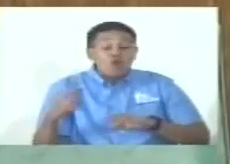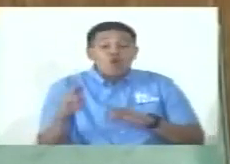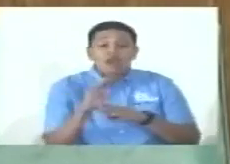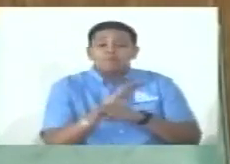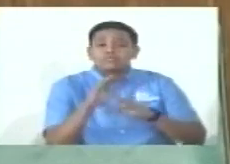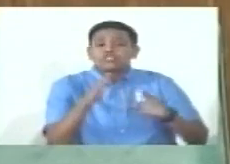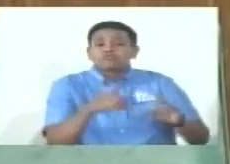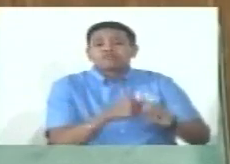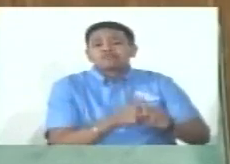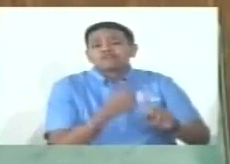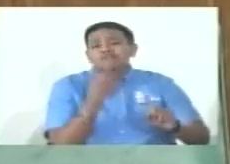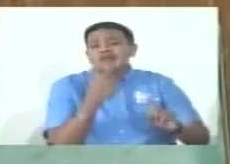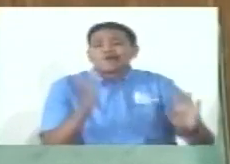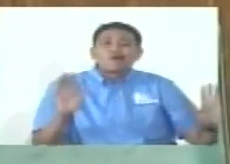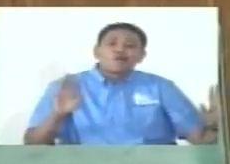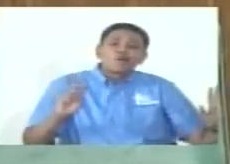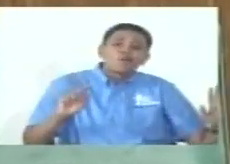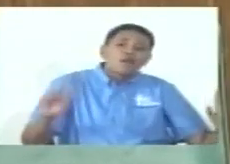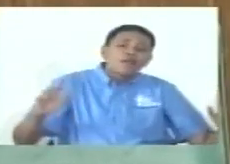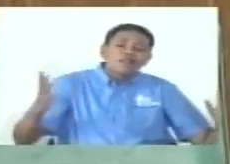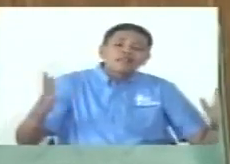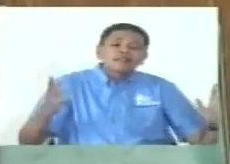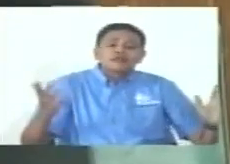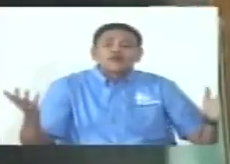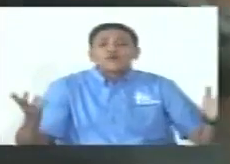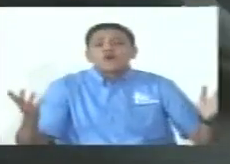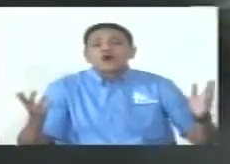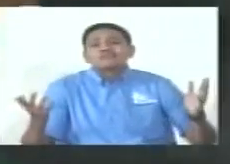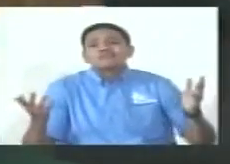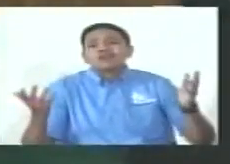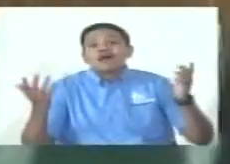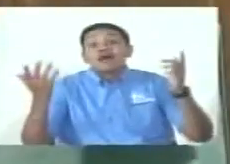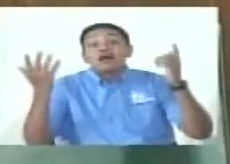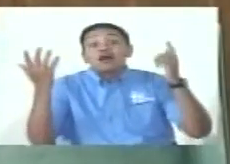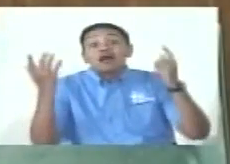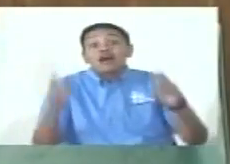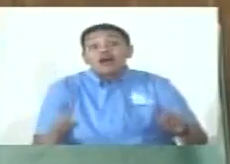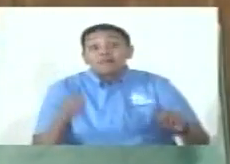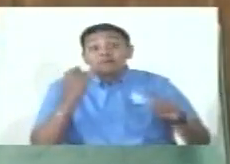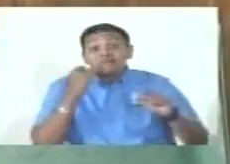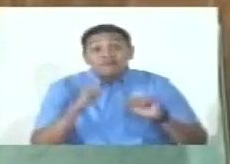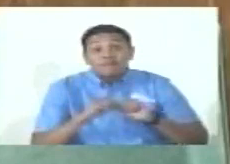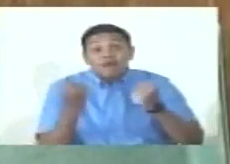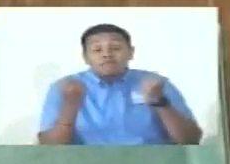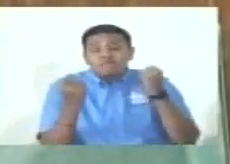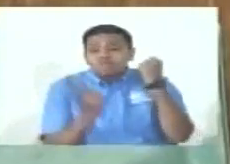say, well, what's the consequence of breaking it?